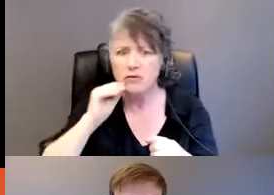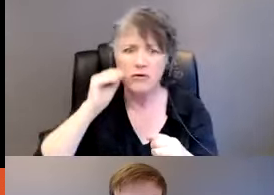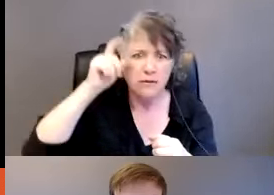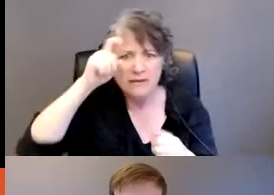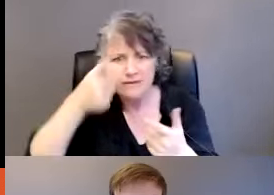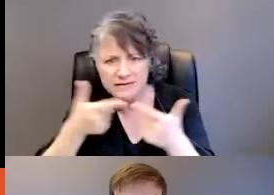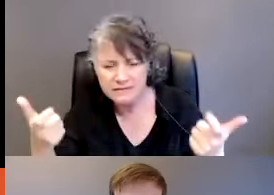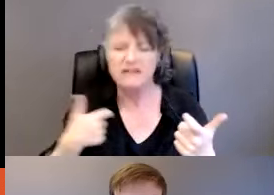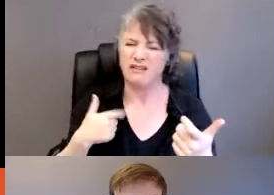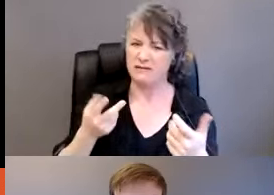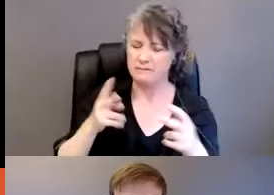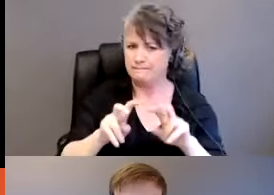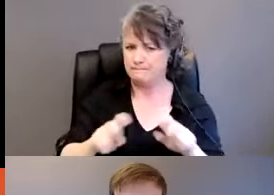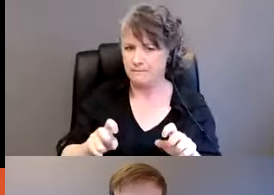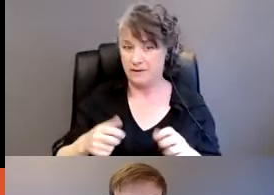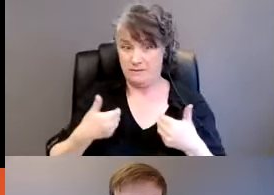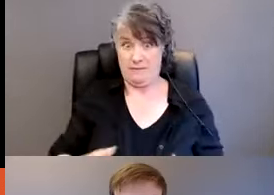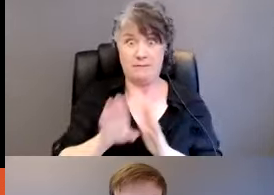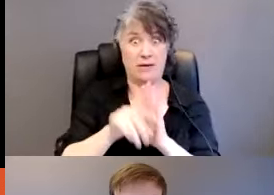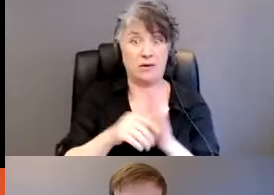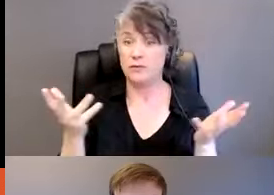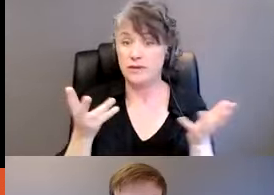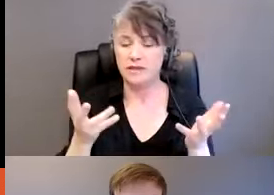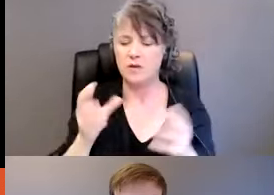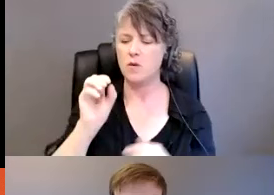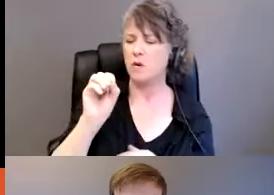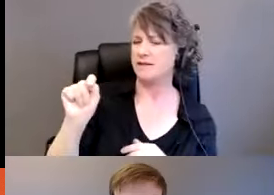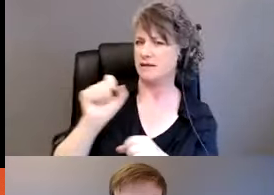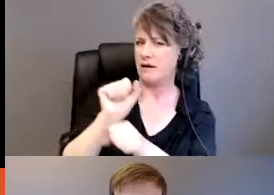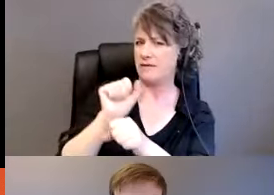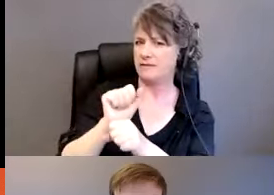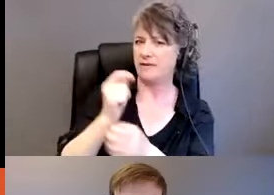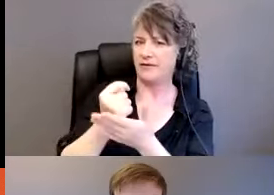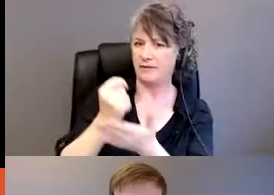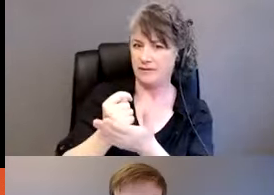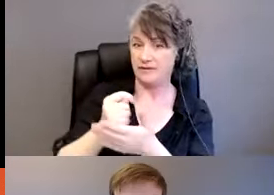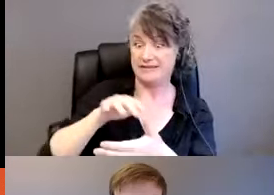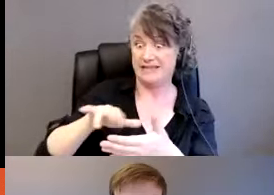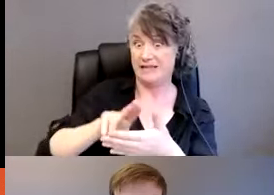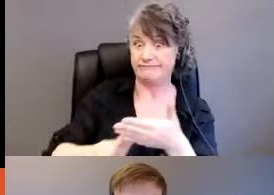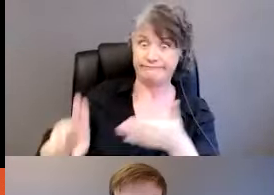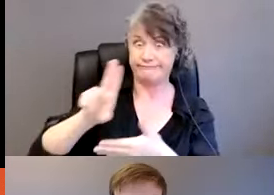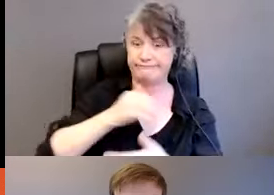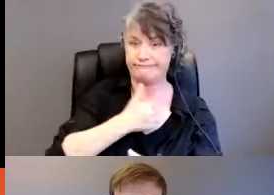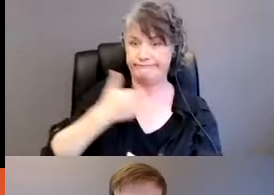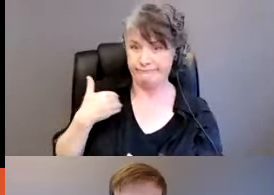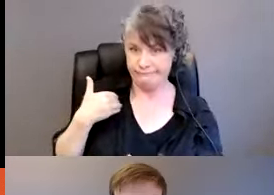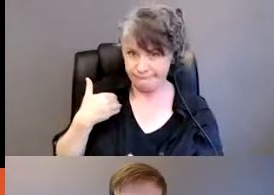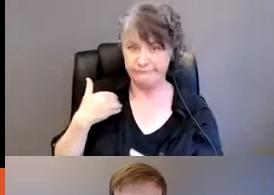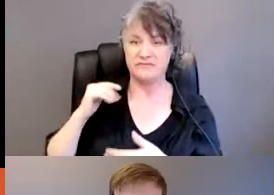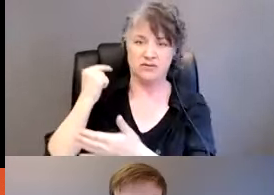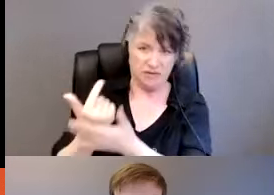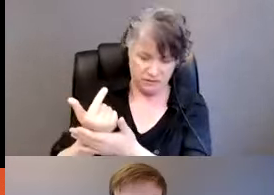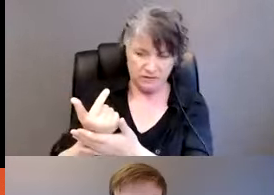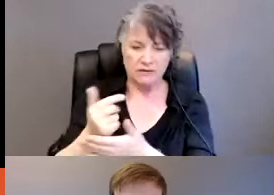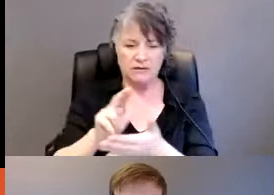I'm an occupational therapist. I completed my education at U of T. And so I did do some occupational therapy in